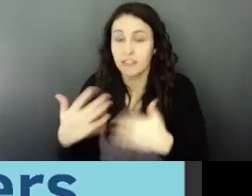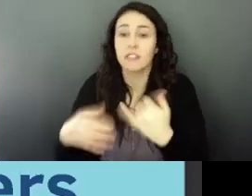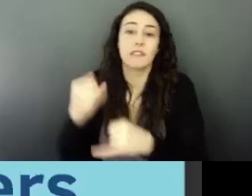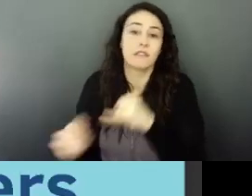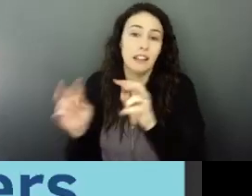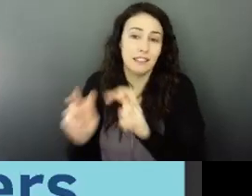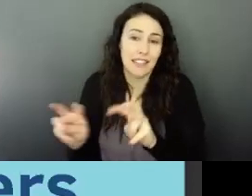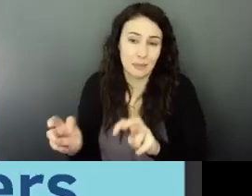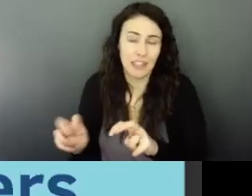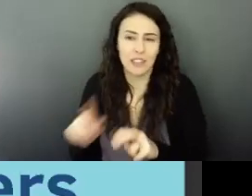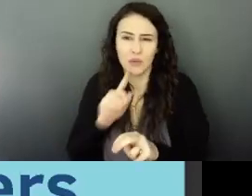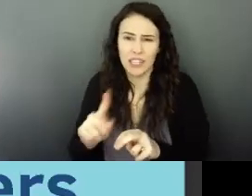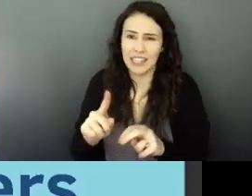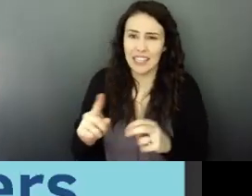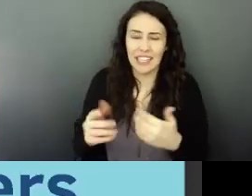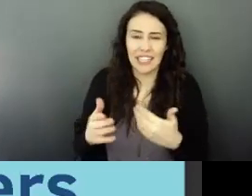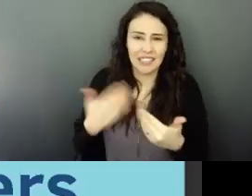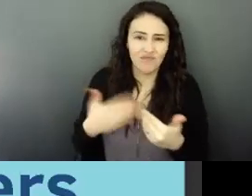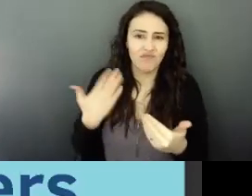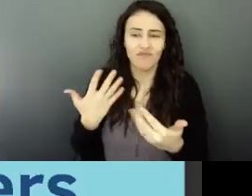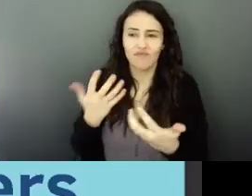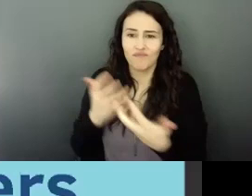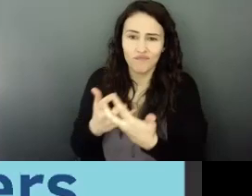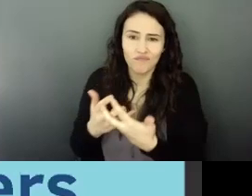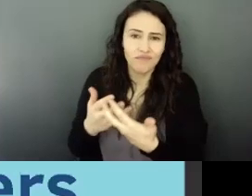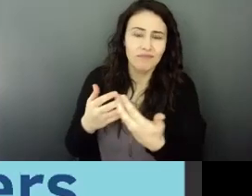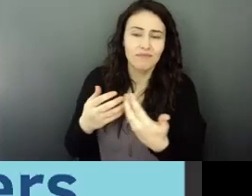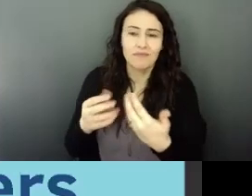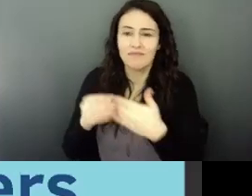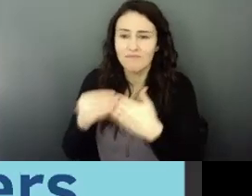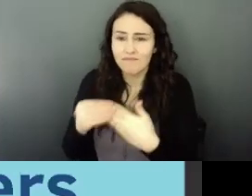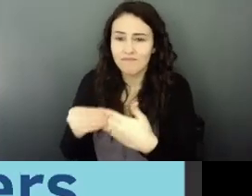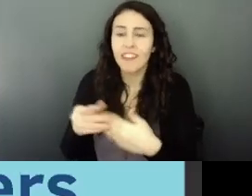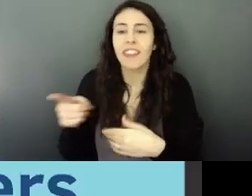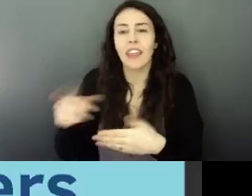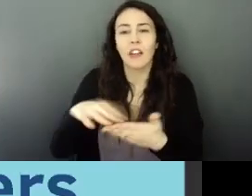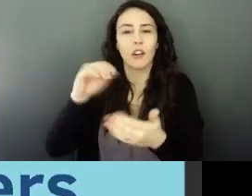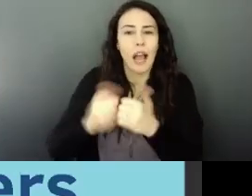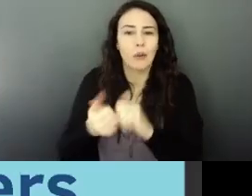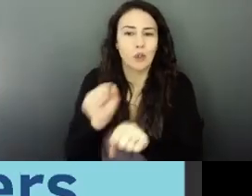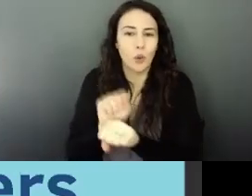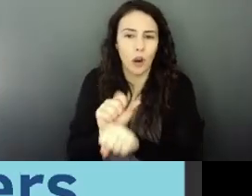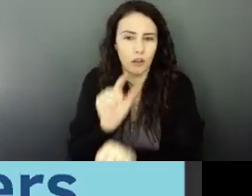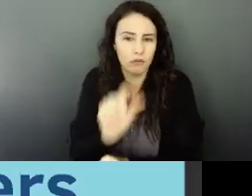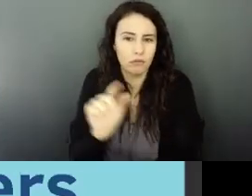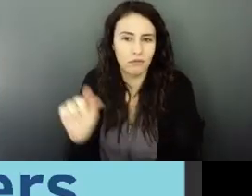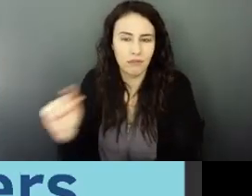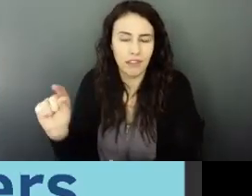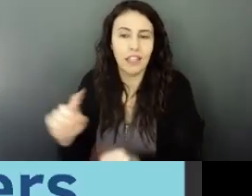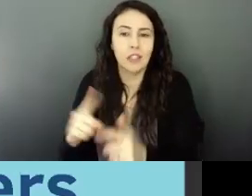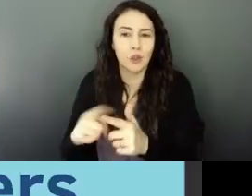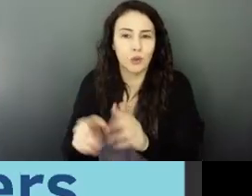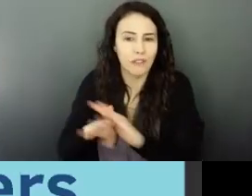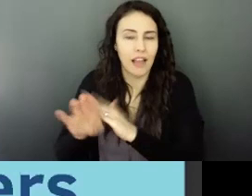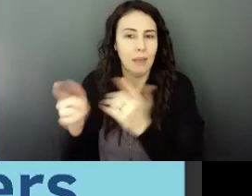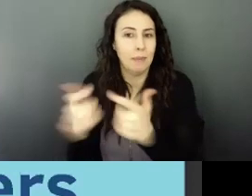convenient, and they're learning how to work in those bite-sized pieces to come up with a big project. I had a